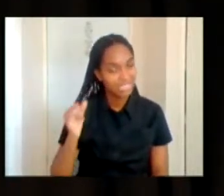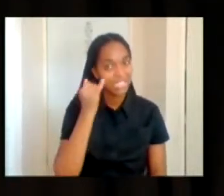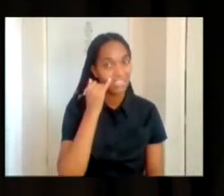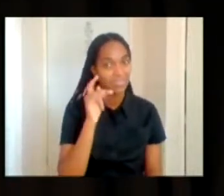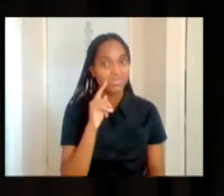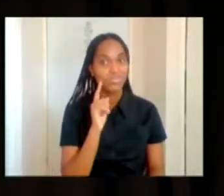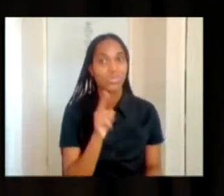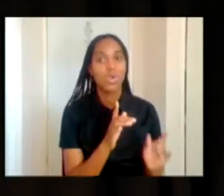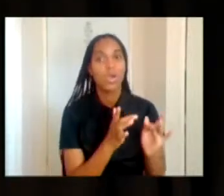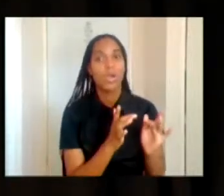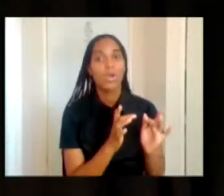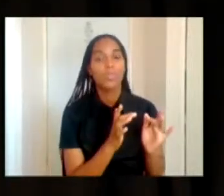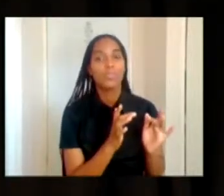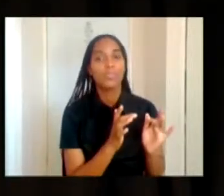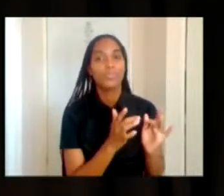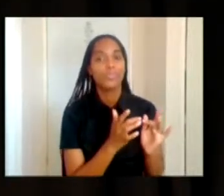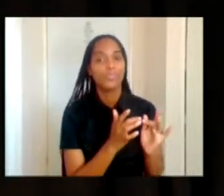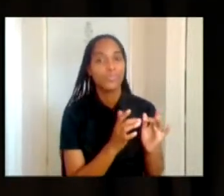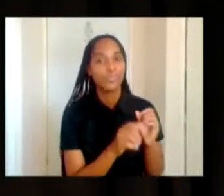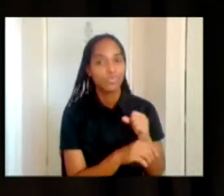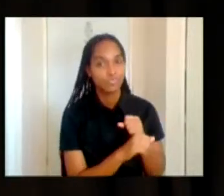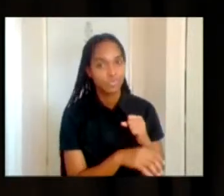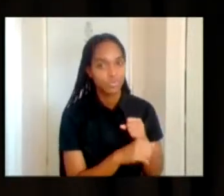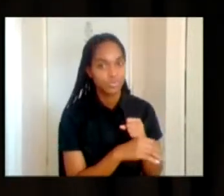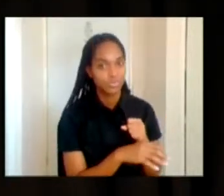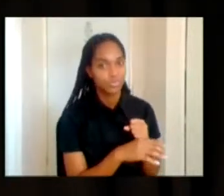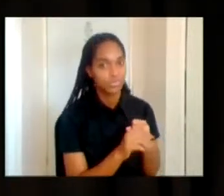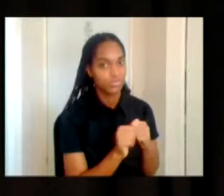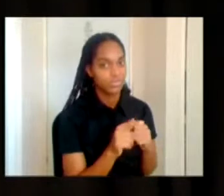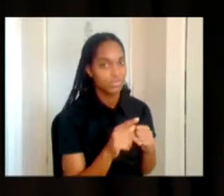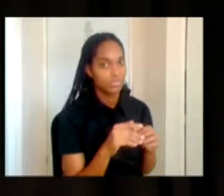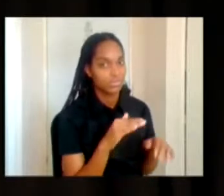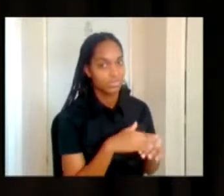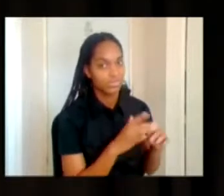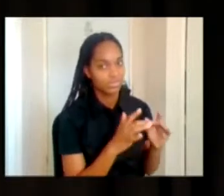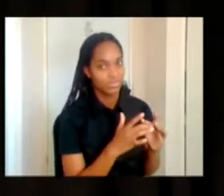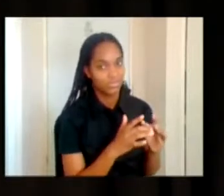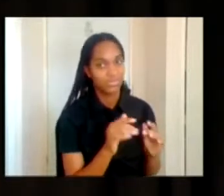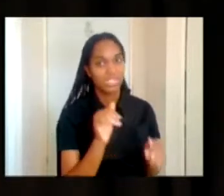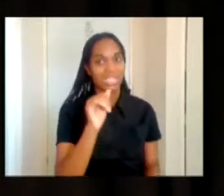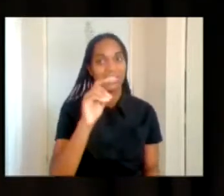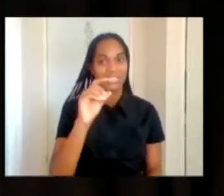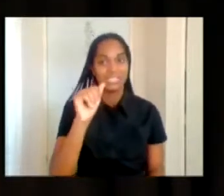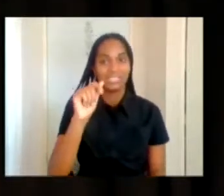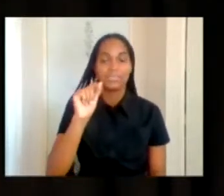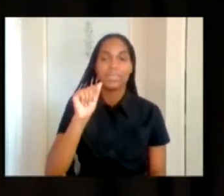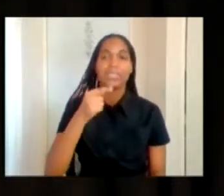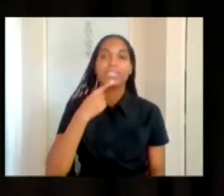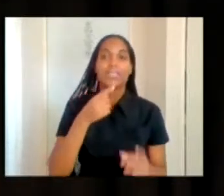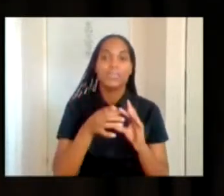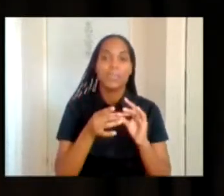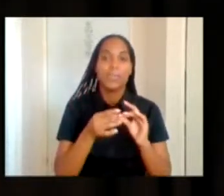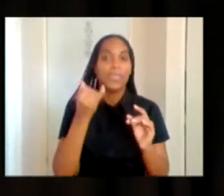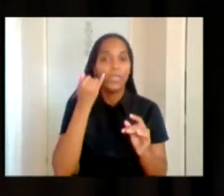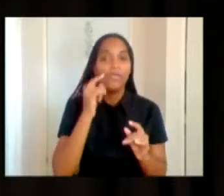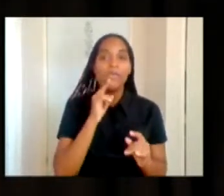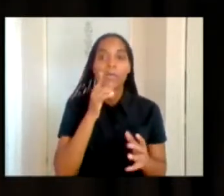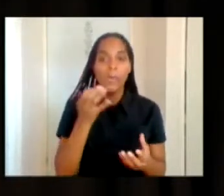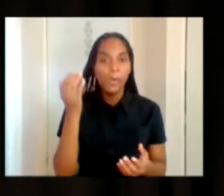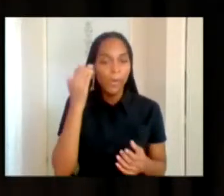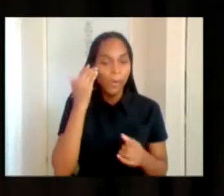on the internet, it has to use HTTPS. And Adam can tell us all about that if you really want to know.